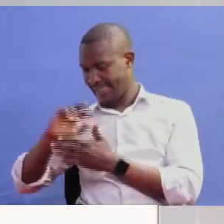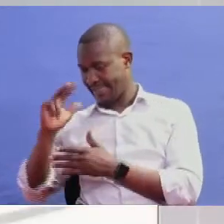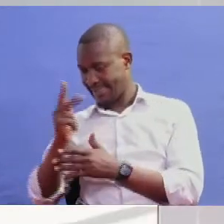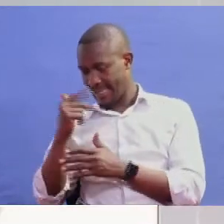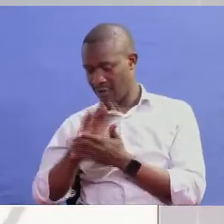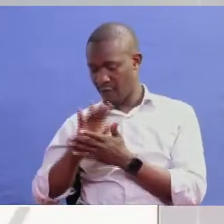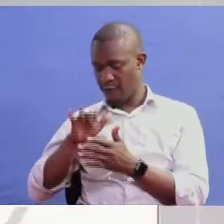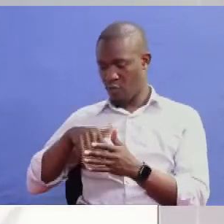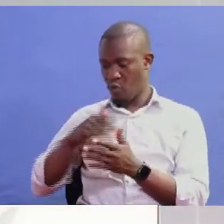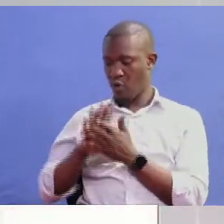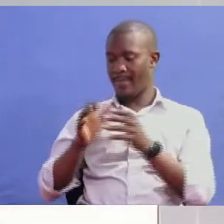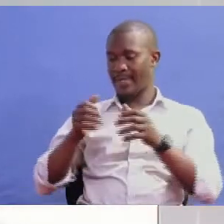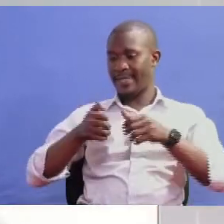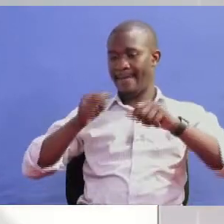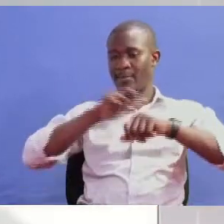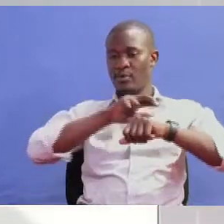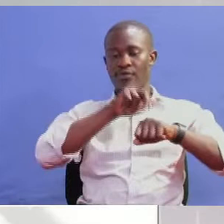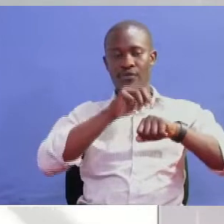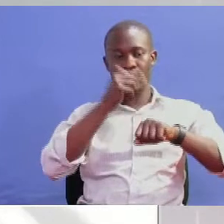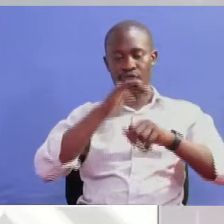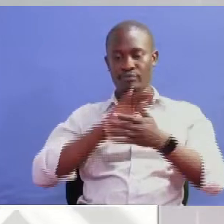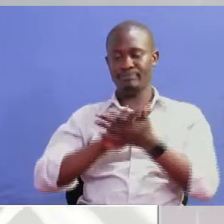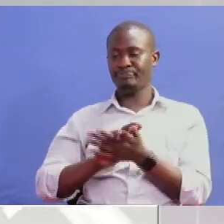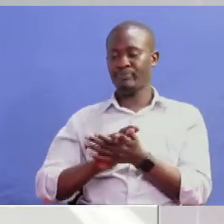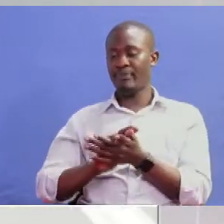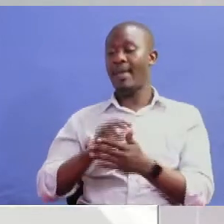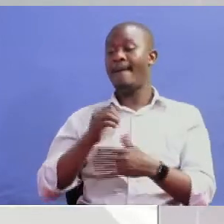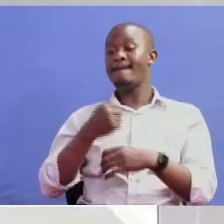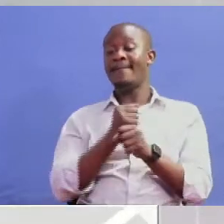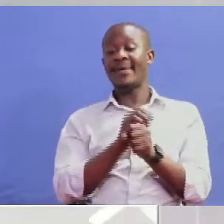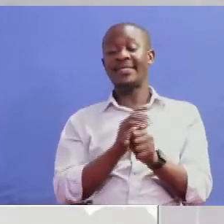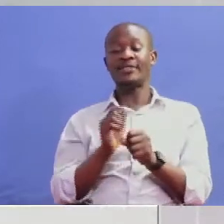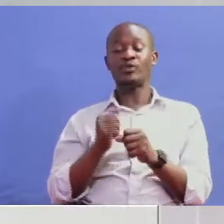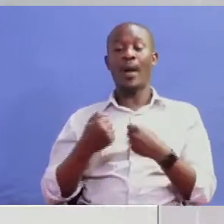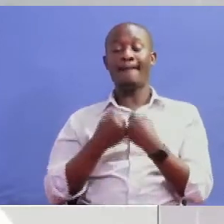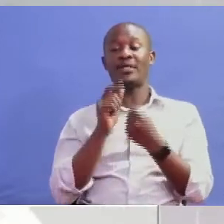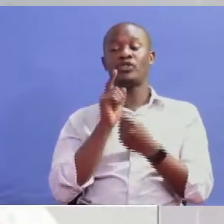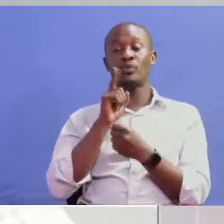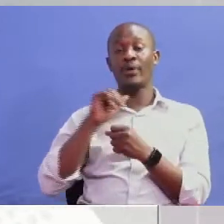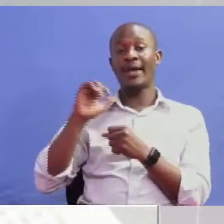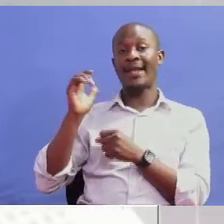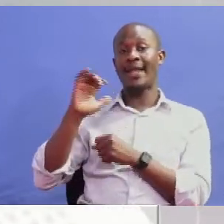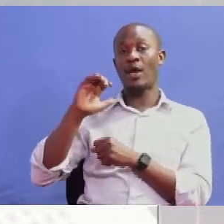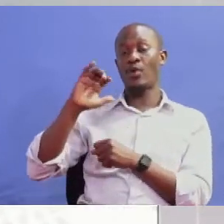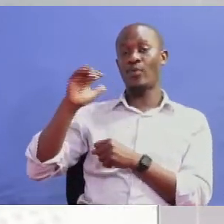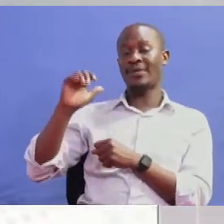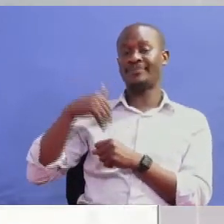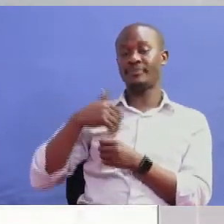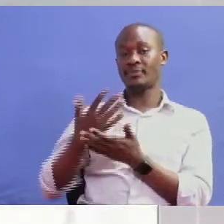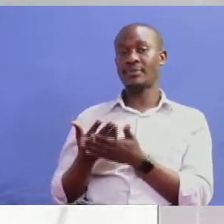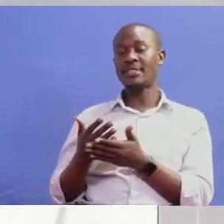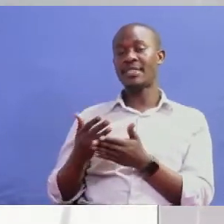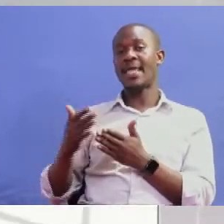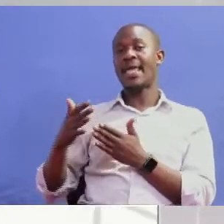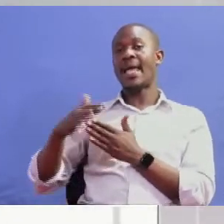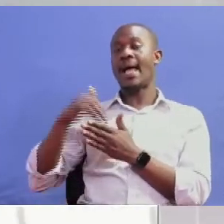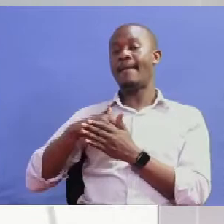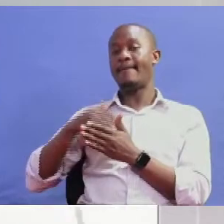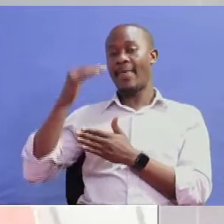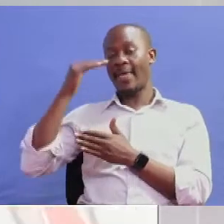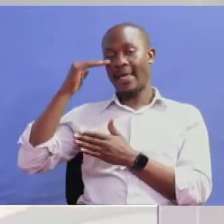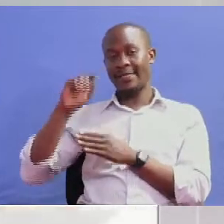Women African Cup of Nations qualifiers set to be played tomorrow in Nairobi. Starlets, under the guidance of head coach